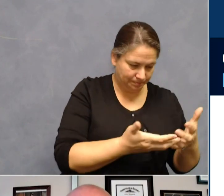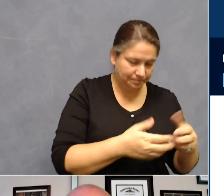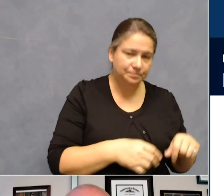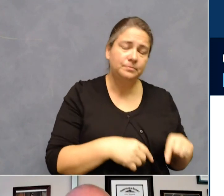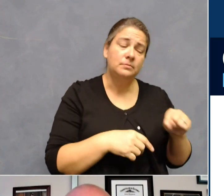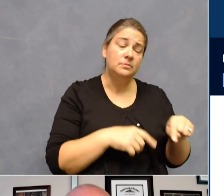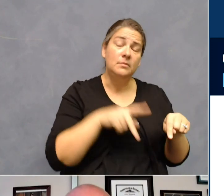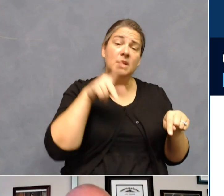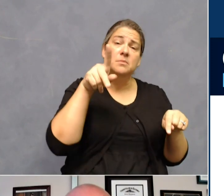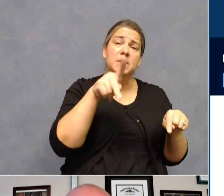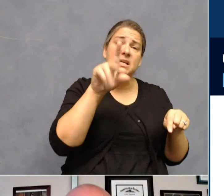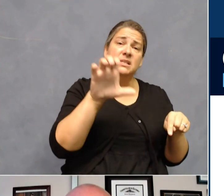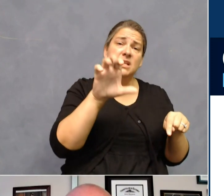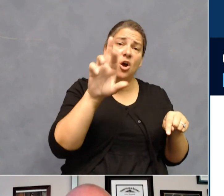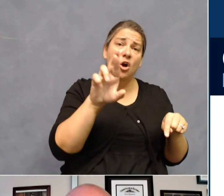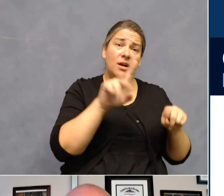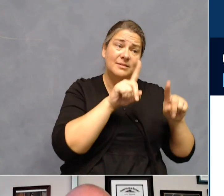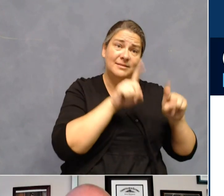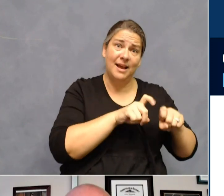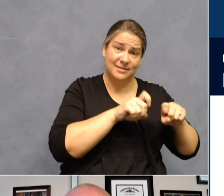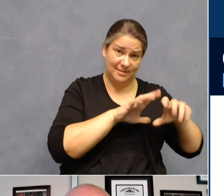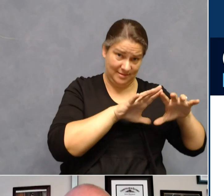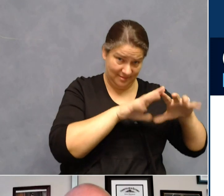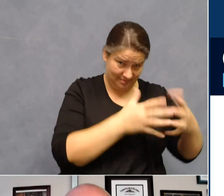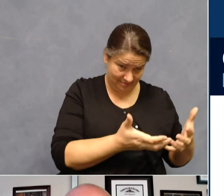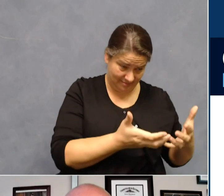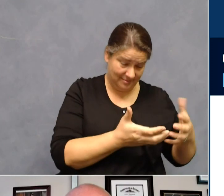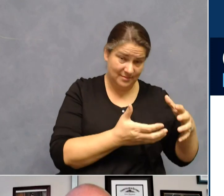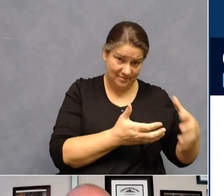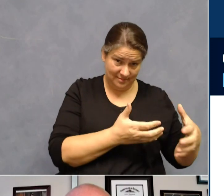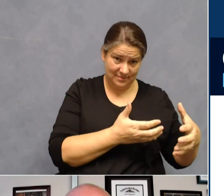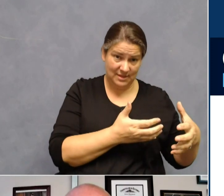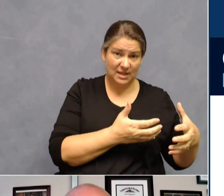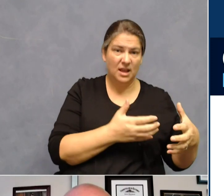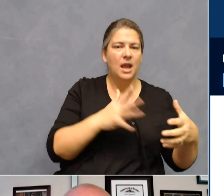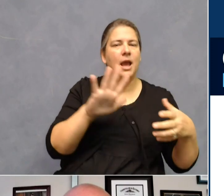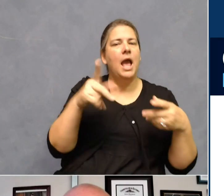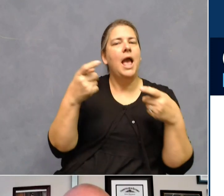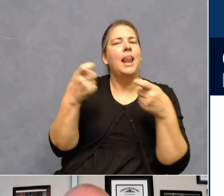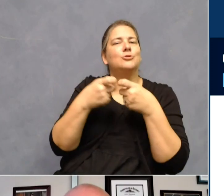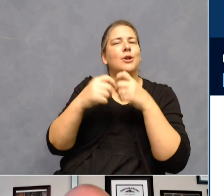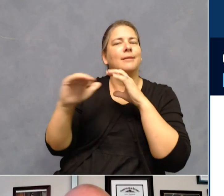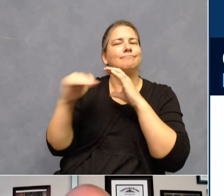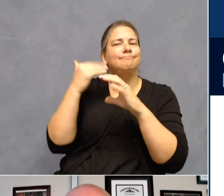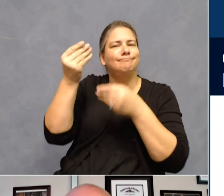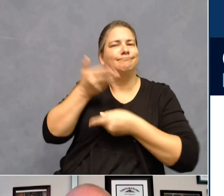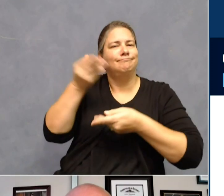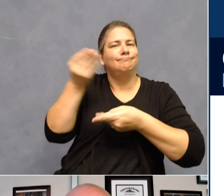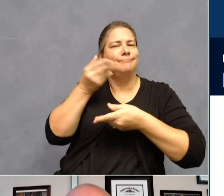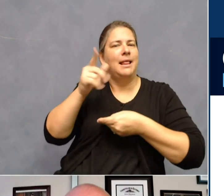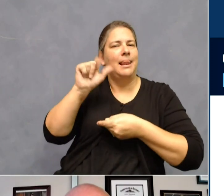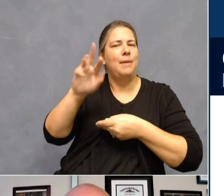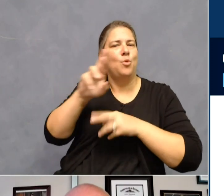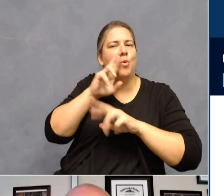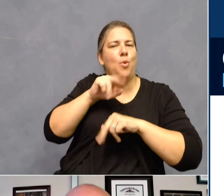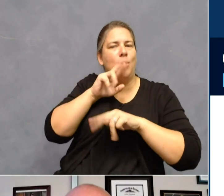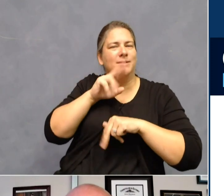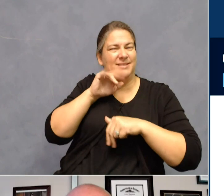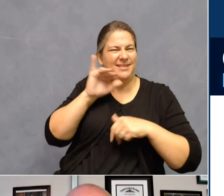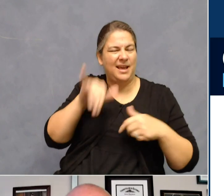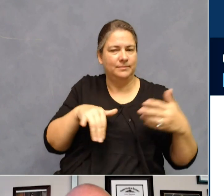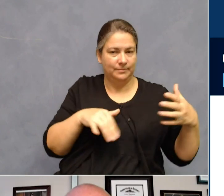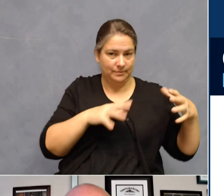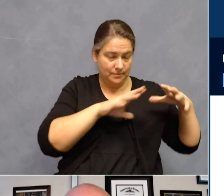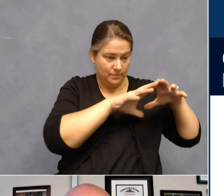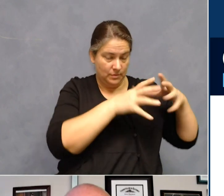tests for electronic lab reporting, last week, October 2nd through October 8th, more than